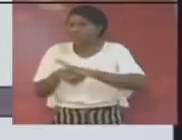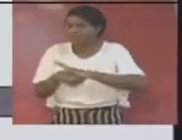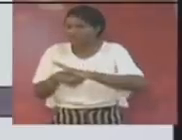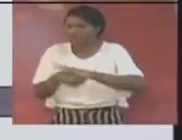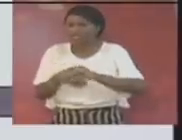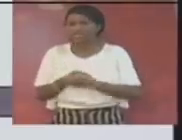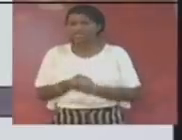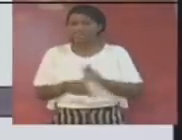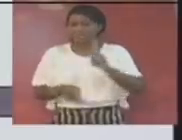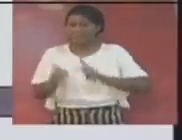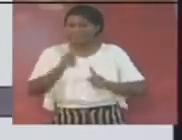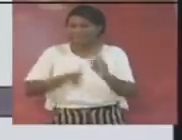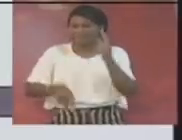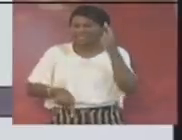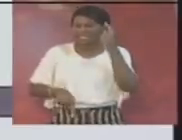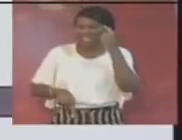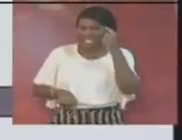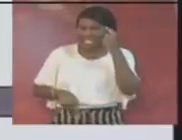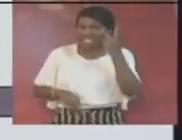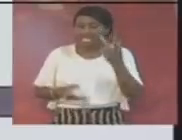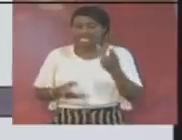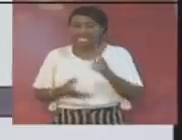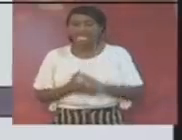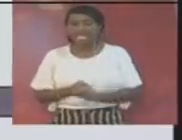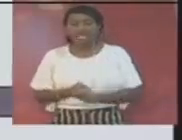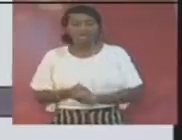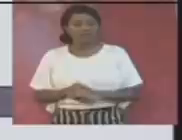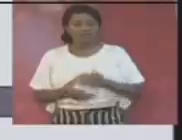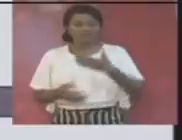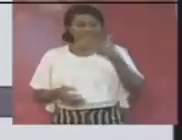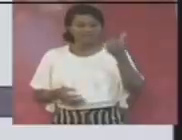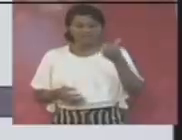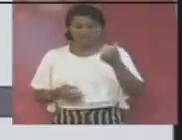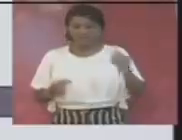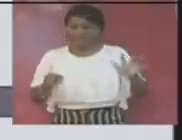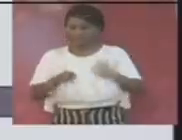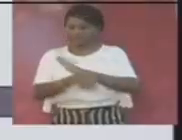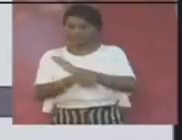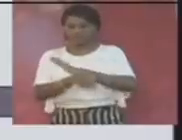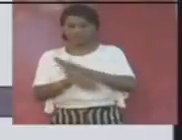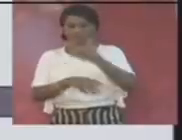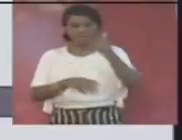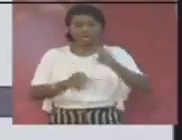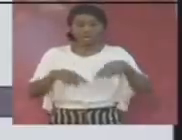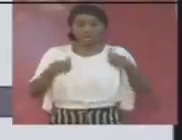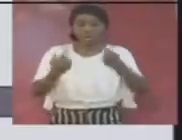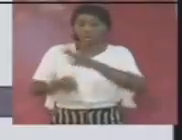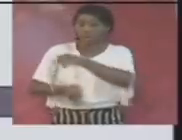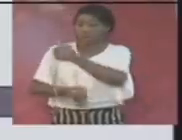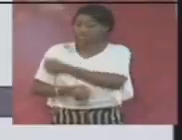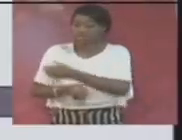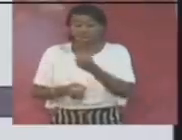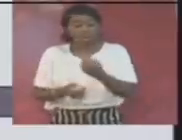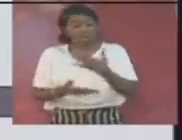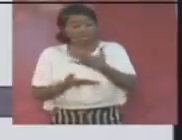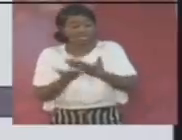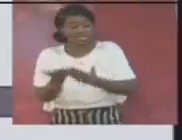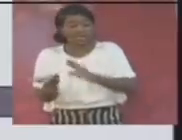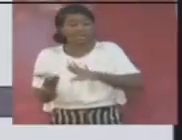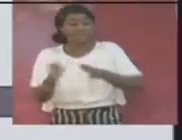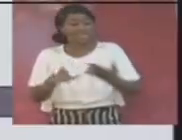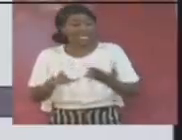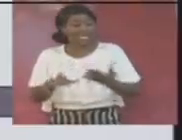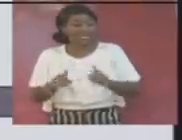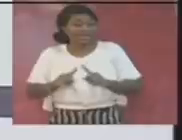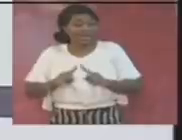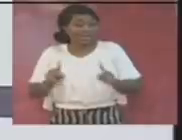widespread perception that patients either make a full recovery, get admitted to hospital, or some may die. But it's